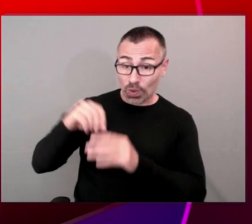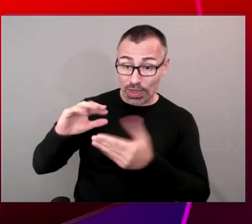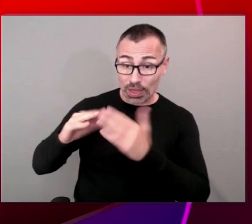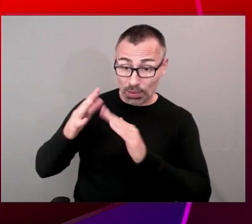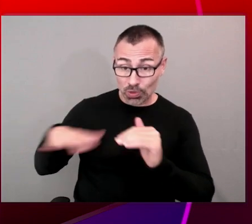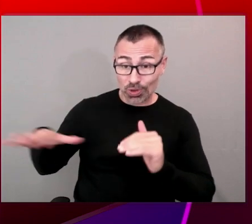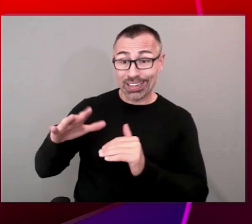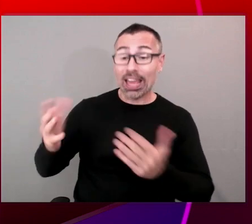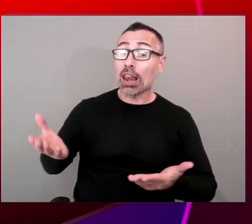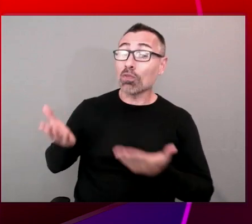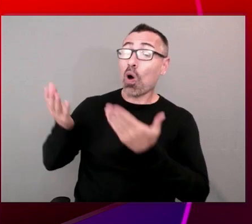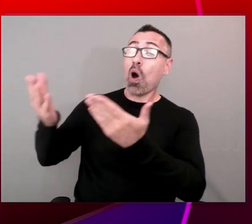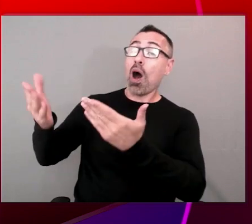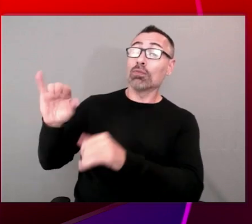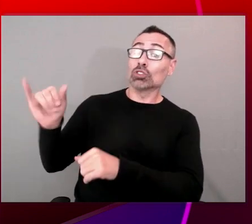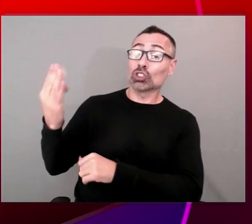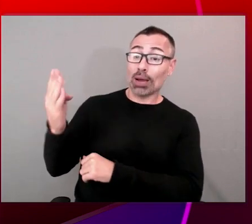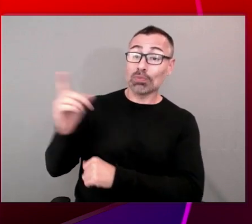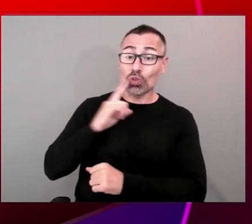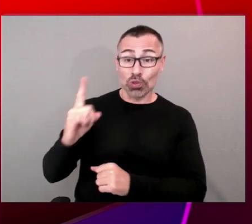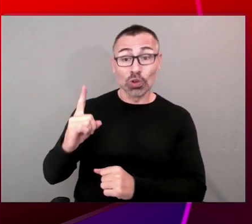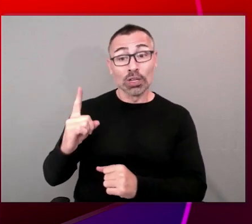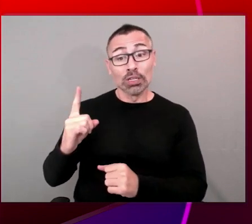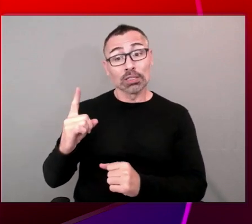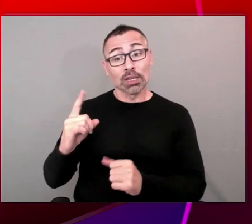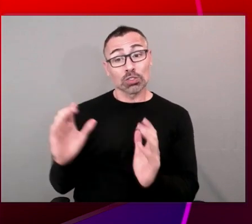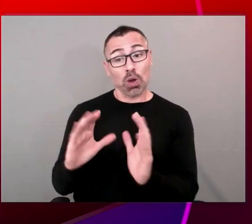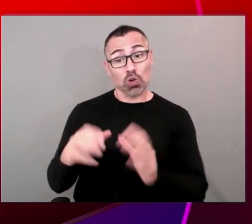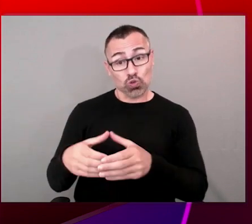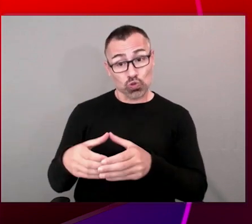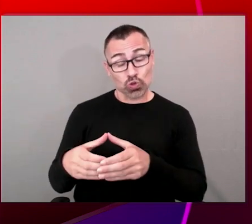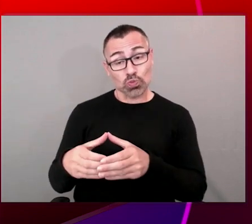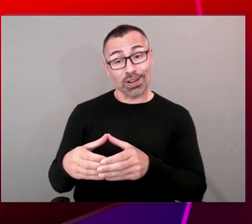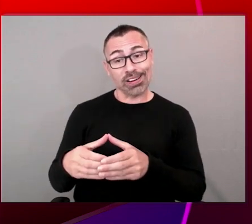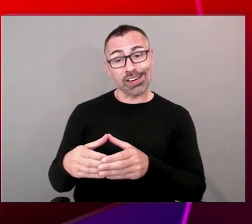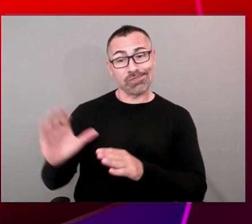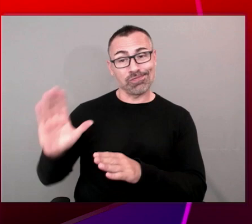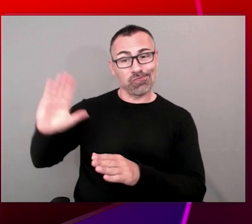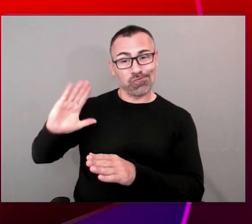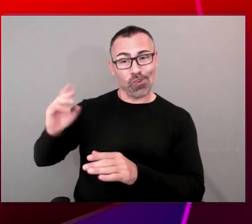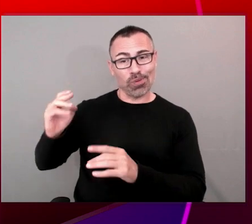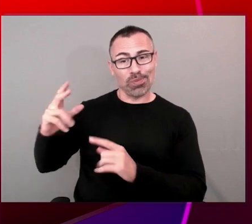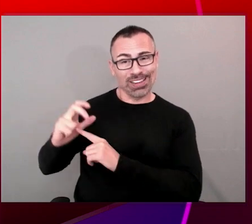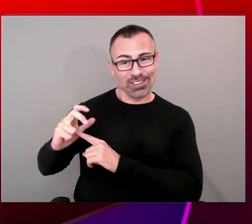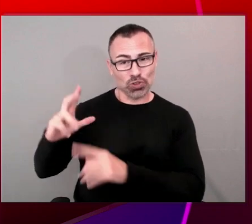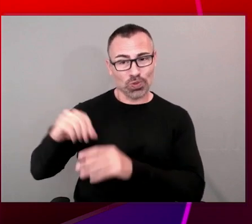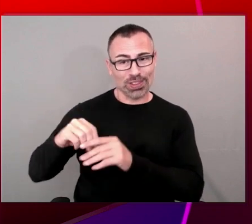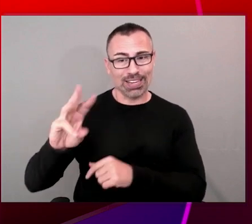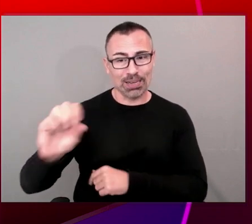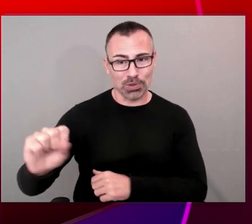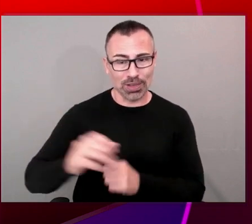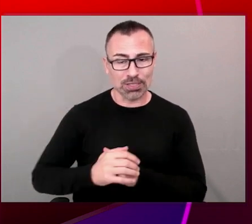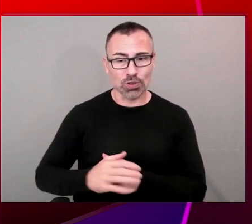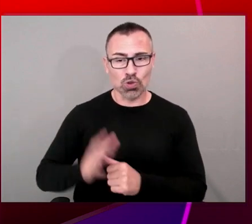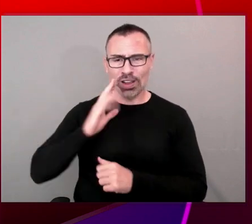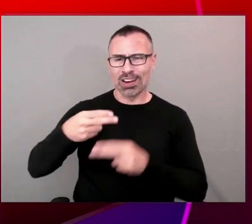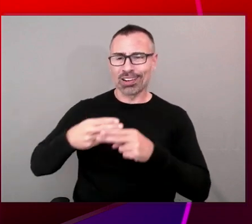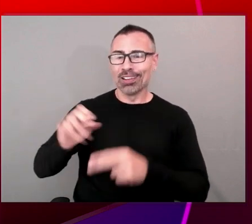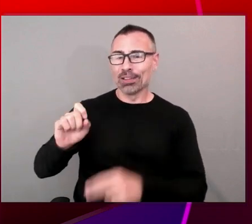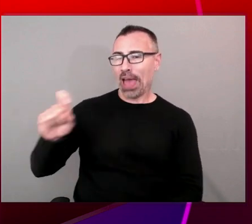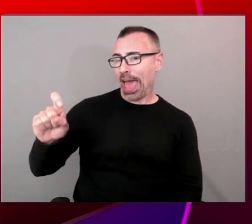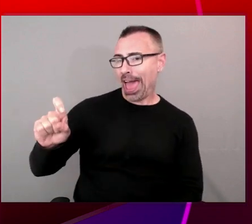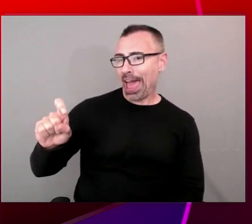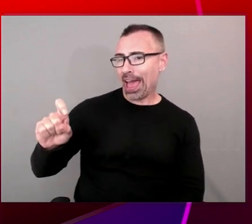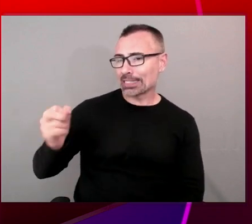small group of ex-heroes inside of AWS who we love and cherish. And Are we going to call them ex-heroes or former heroes? Oh, that's a good